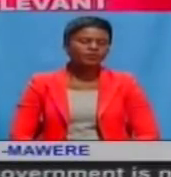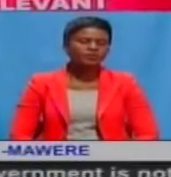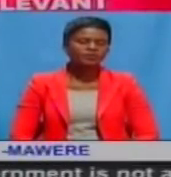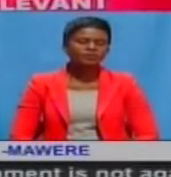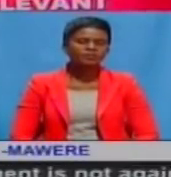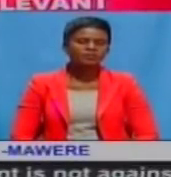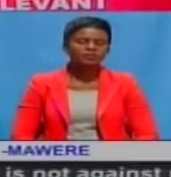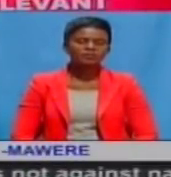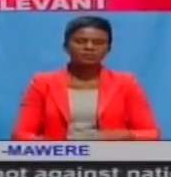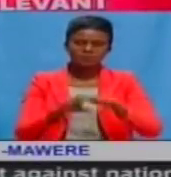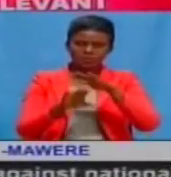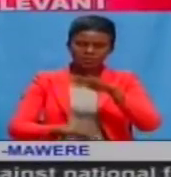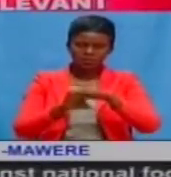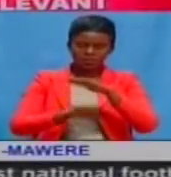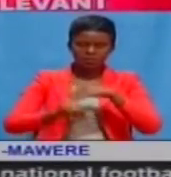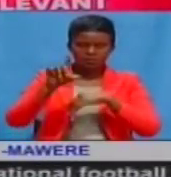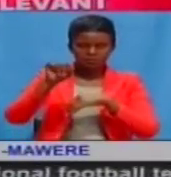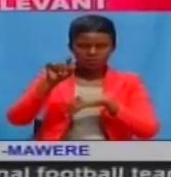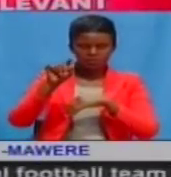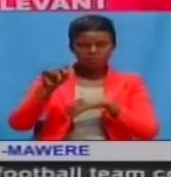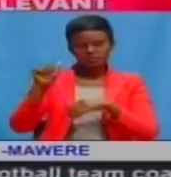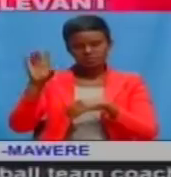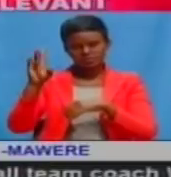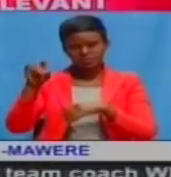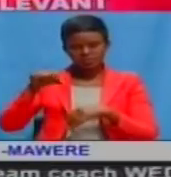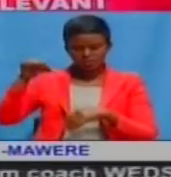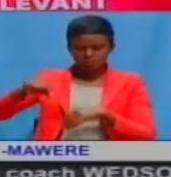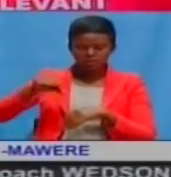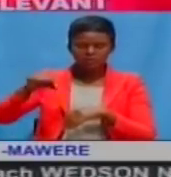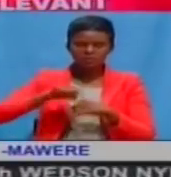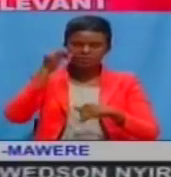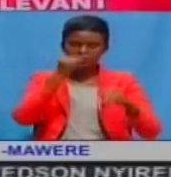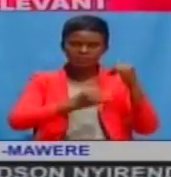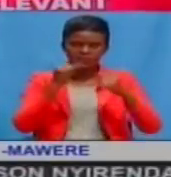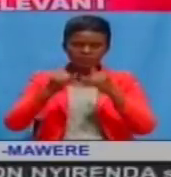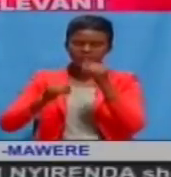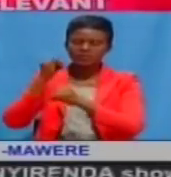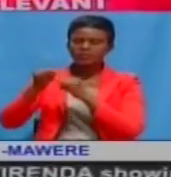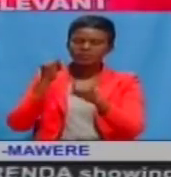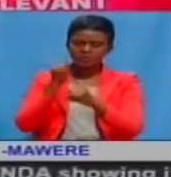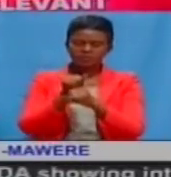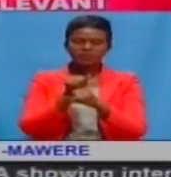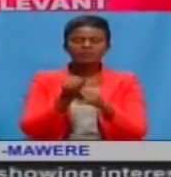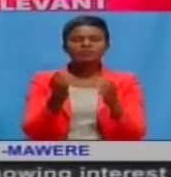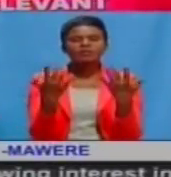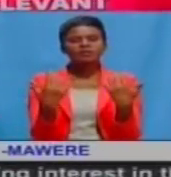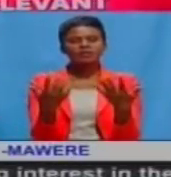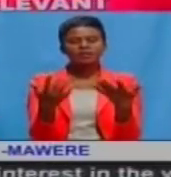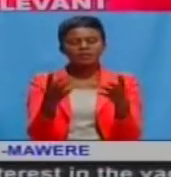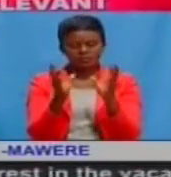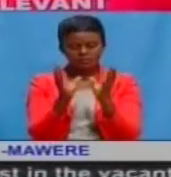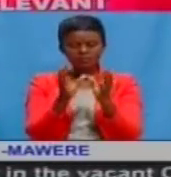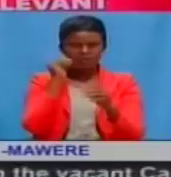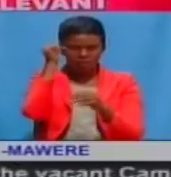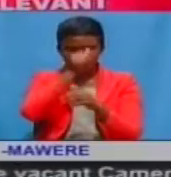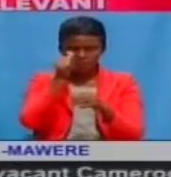Now, the Zambia under 20 and 17 national teams have qualified to the finals of the International Handball Federation IHF Africa's